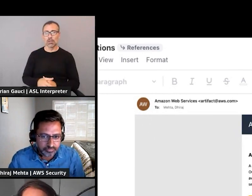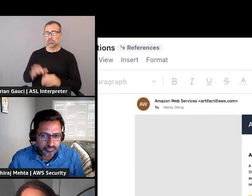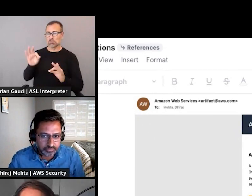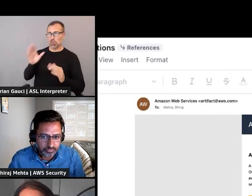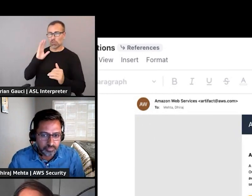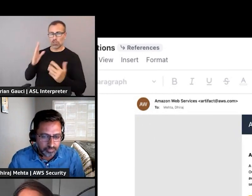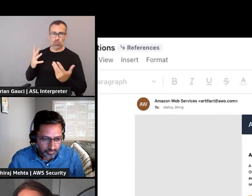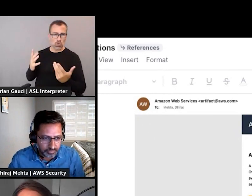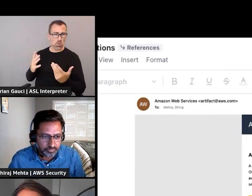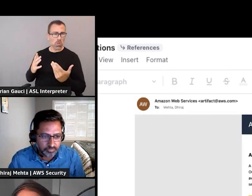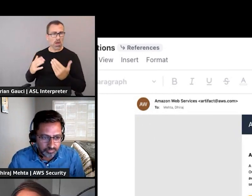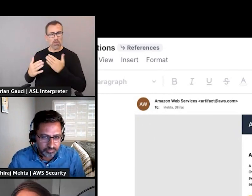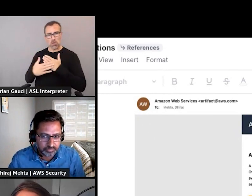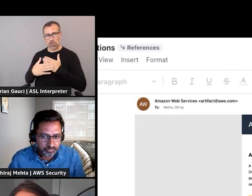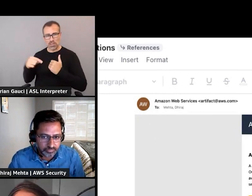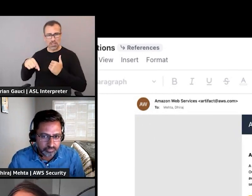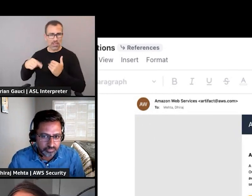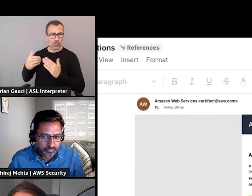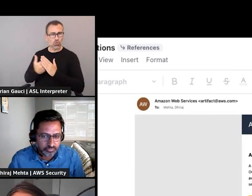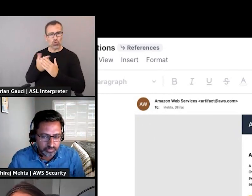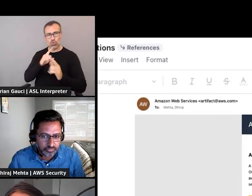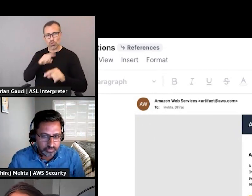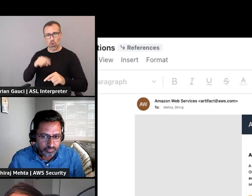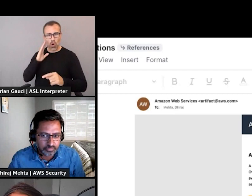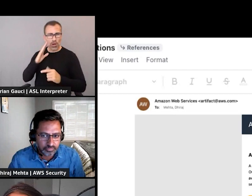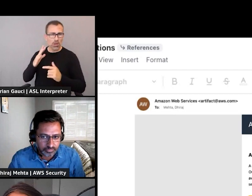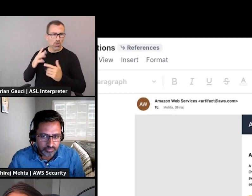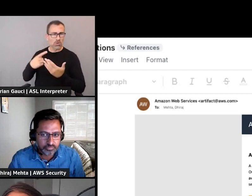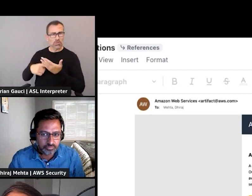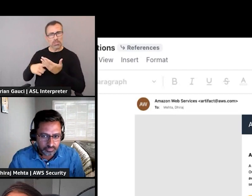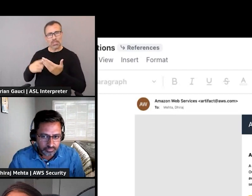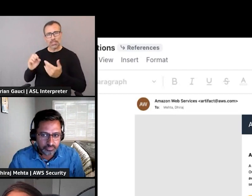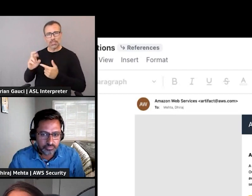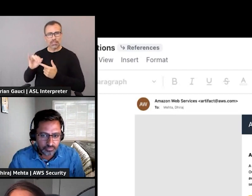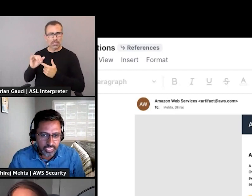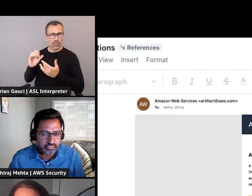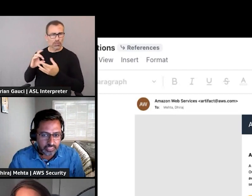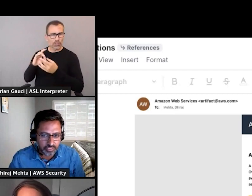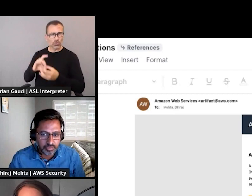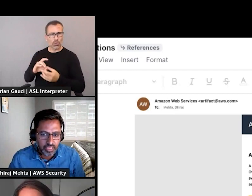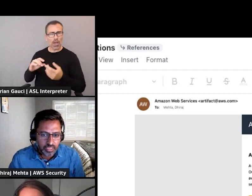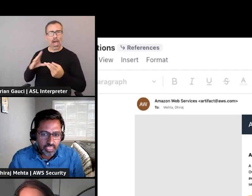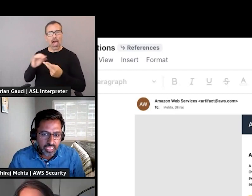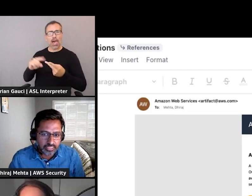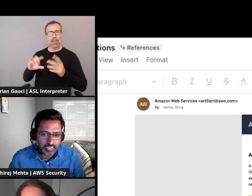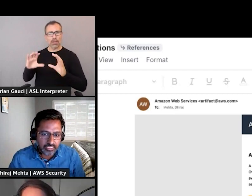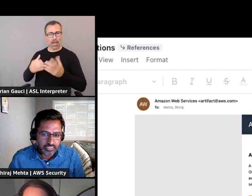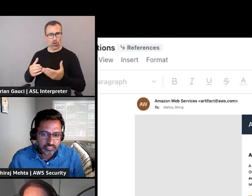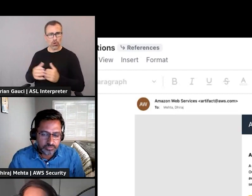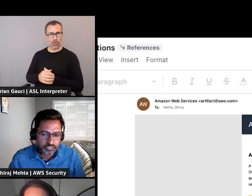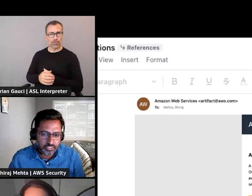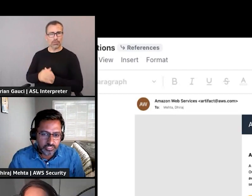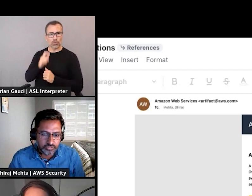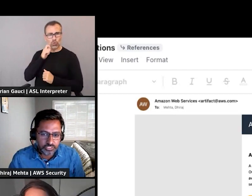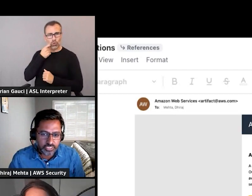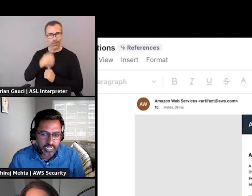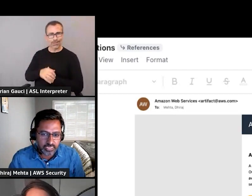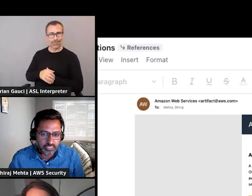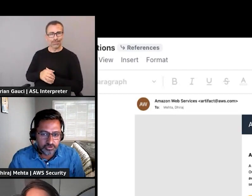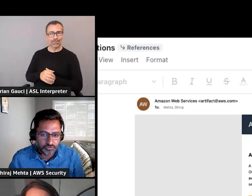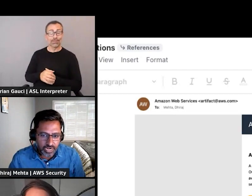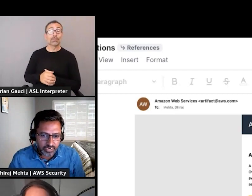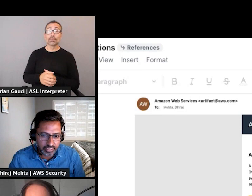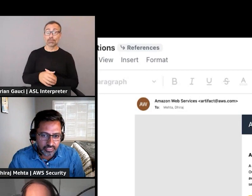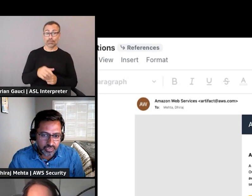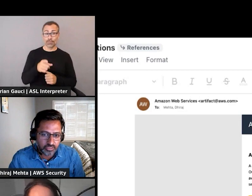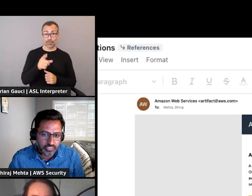a new report. It will talk about the series that it's associated with and the category. Exactly. Cool. And then user